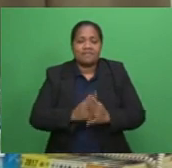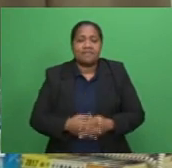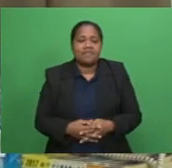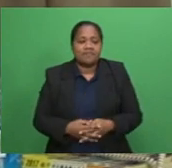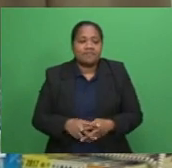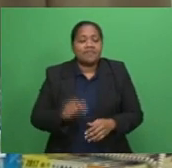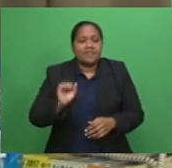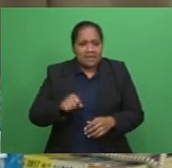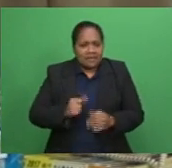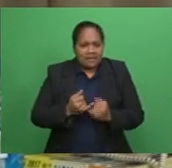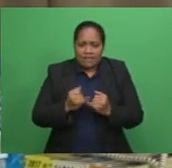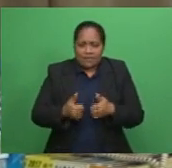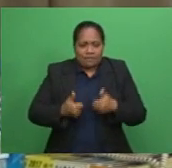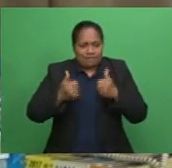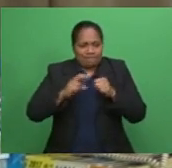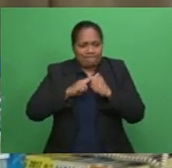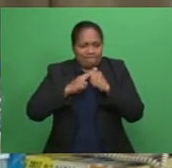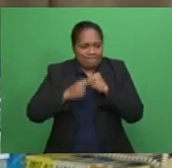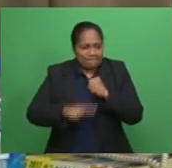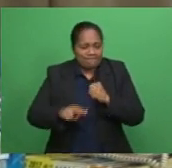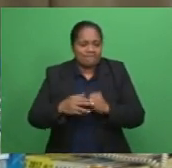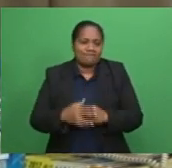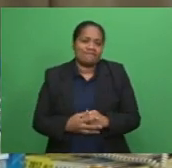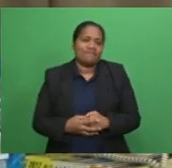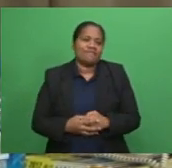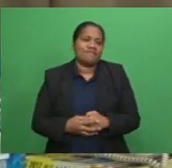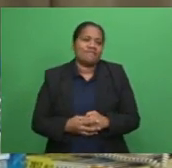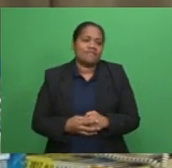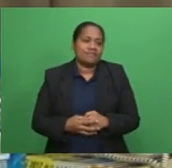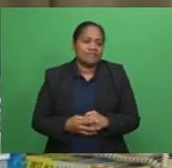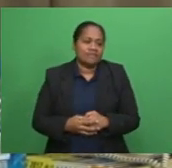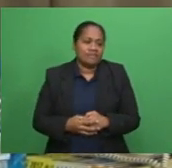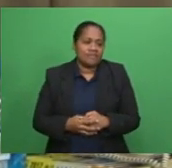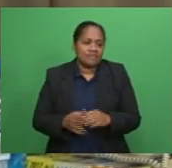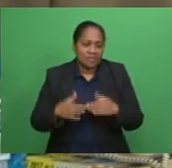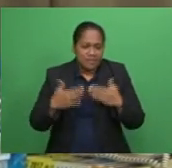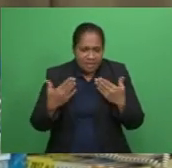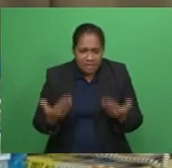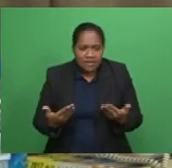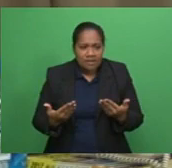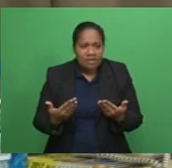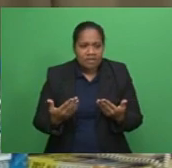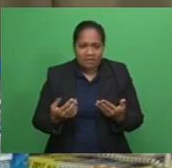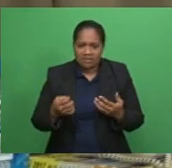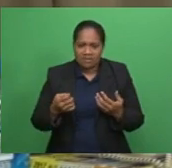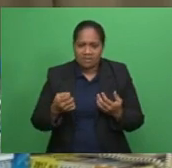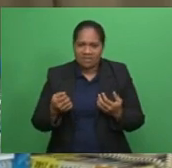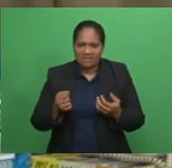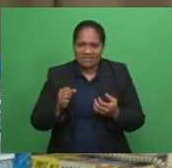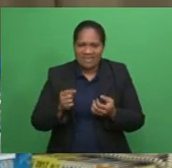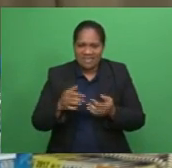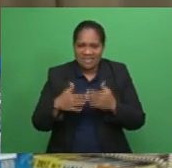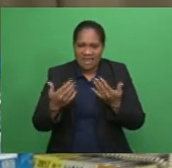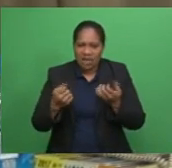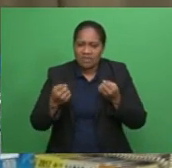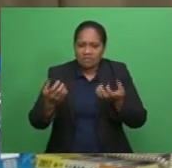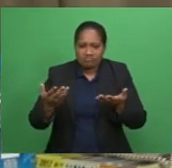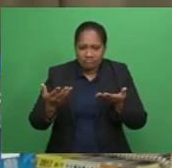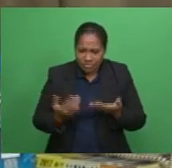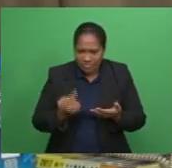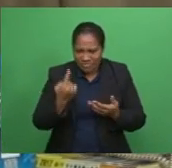for all the fans of Suva football that we finally managed to get the release of the three players from